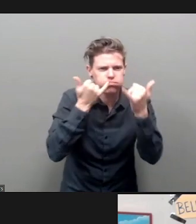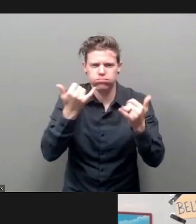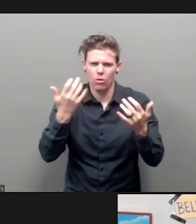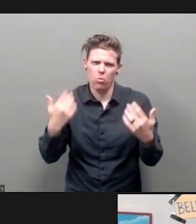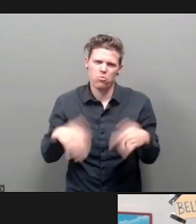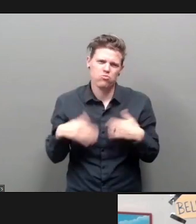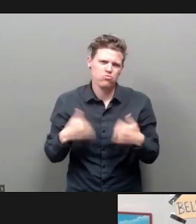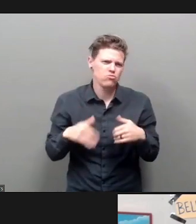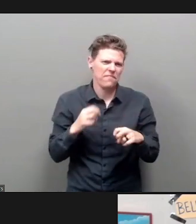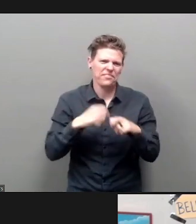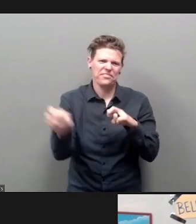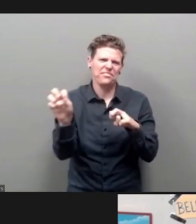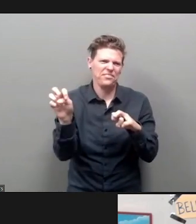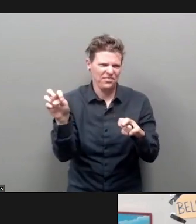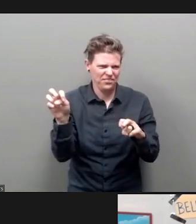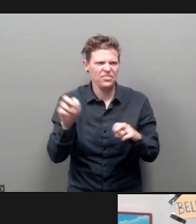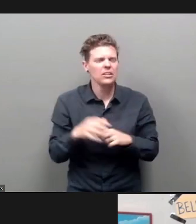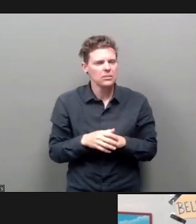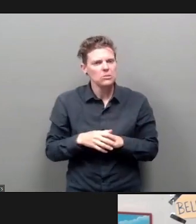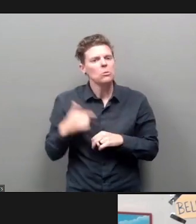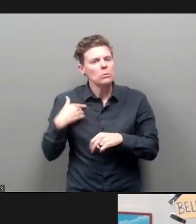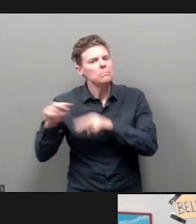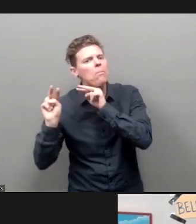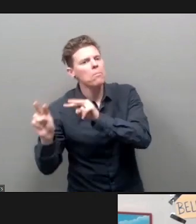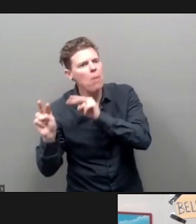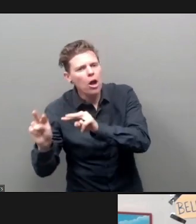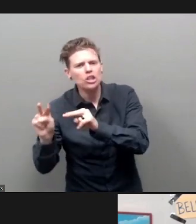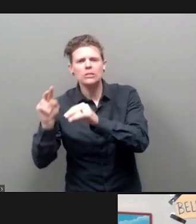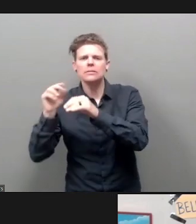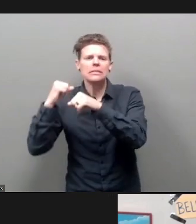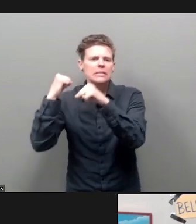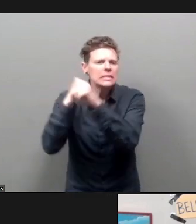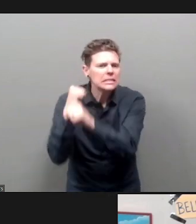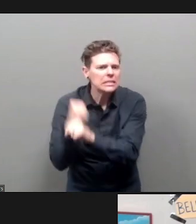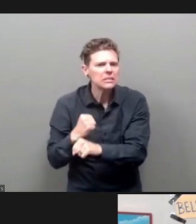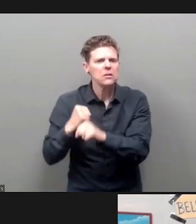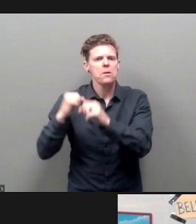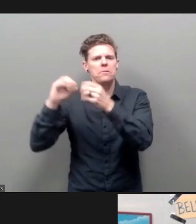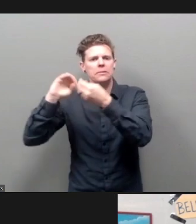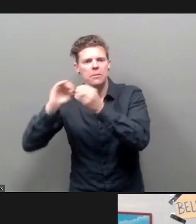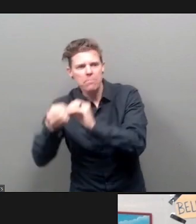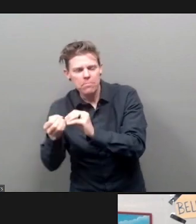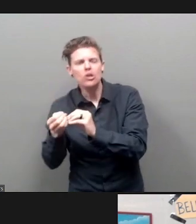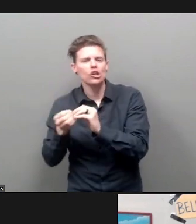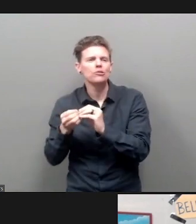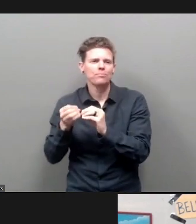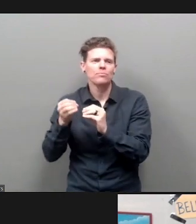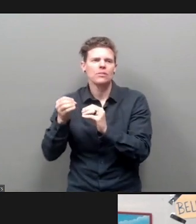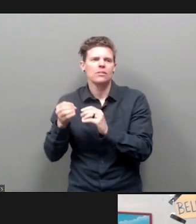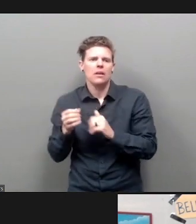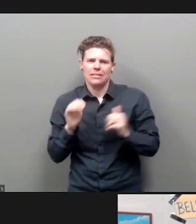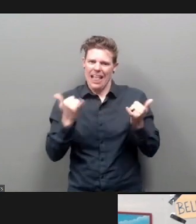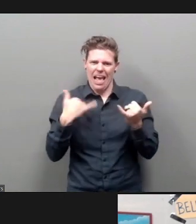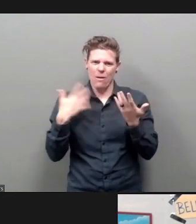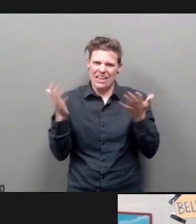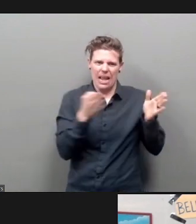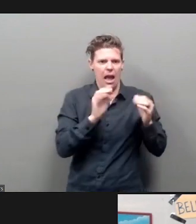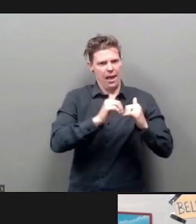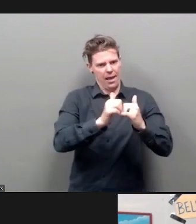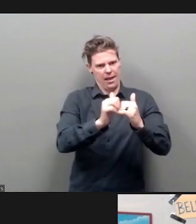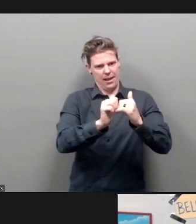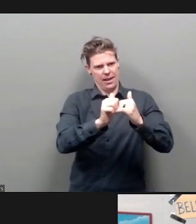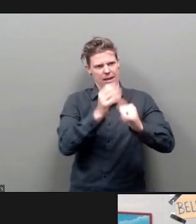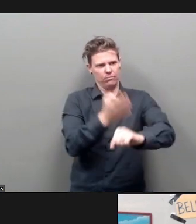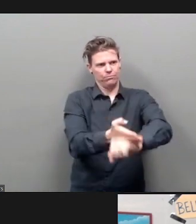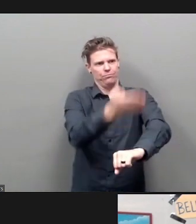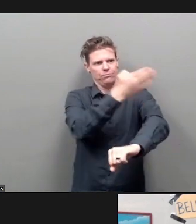monitoring the statistics, but what we're really focusing on now is ways to better automate the system. So I would love it if